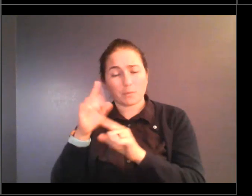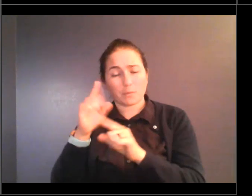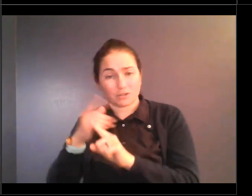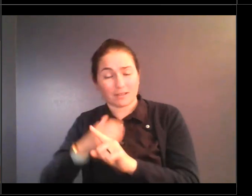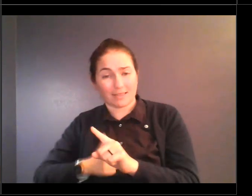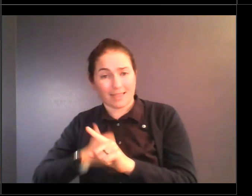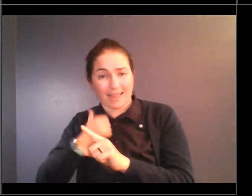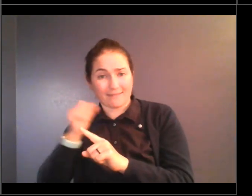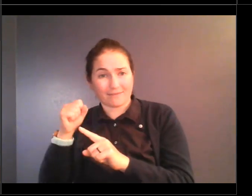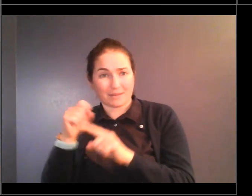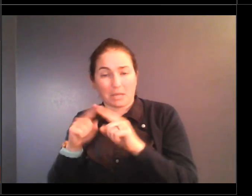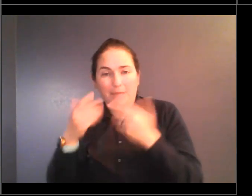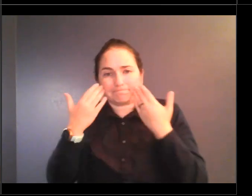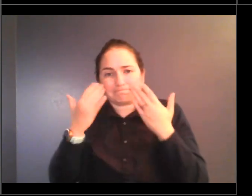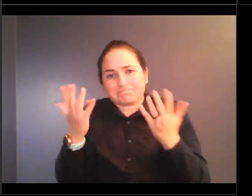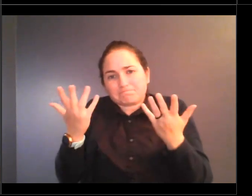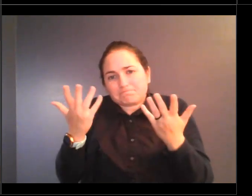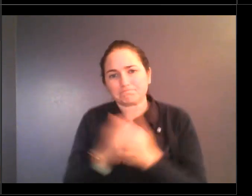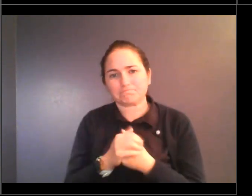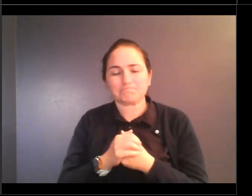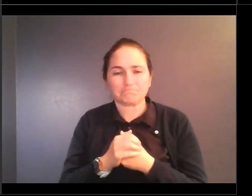life. I don't know.